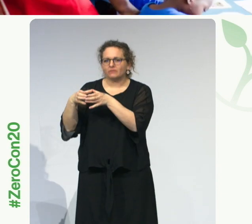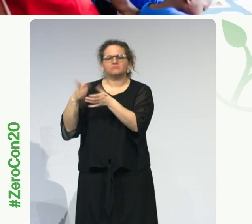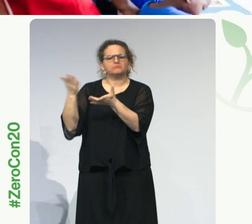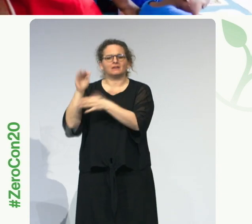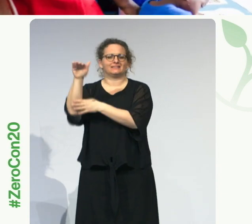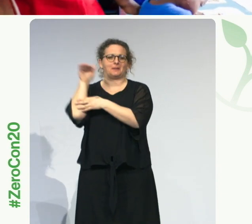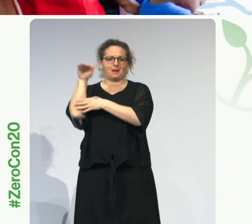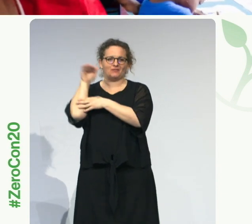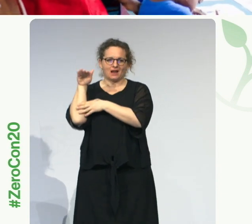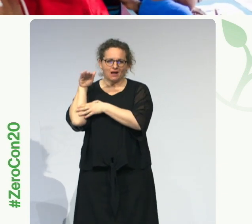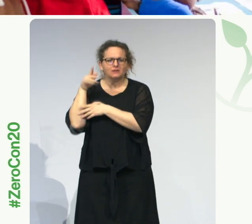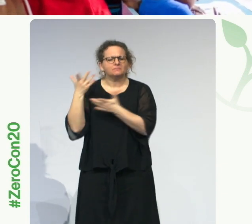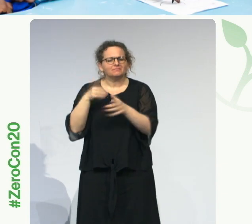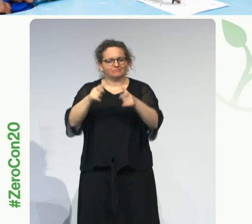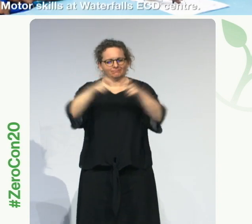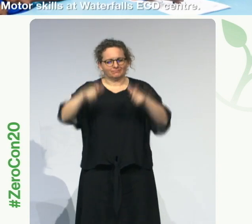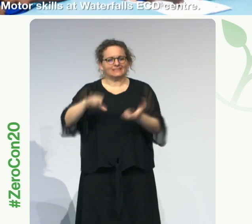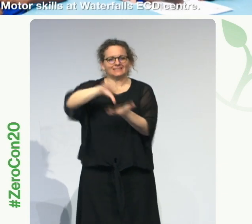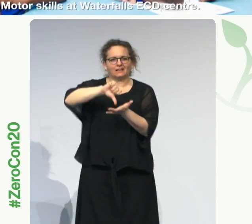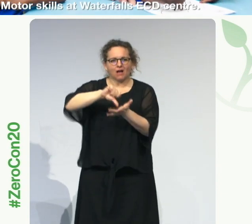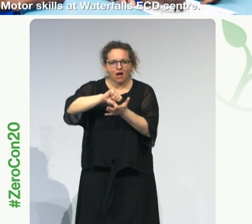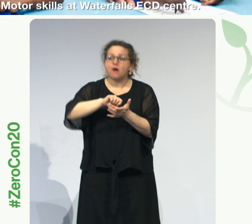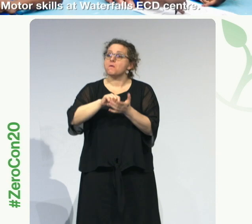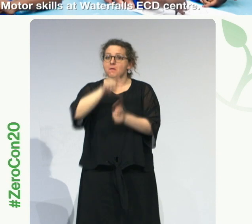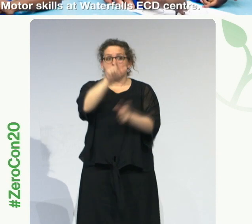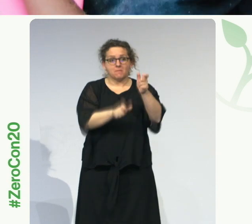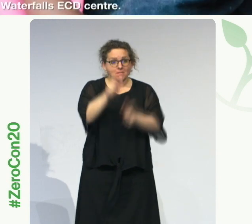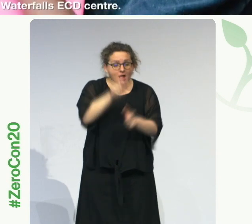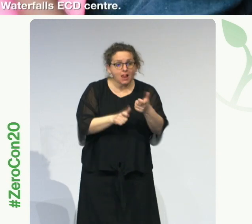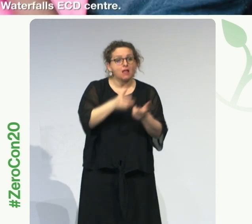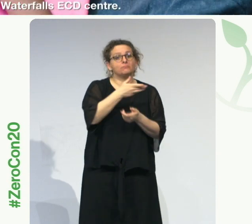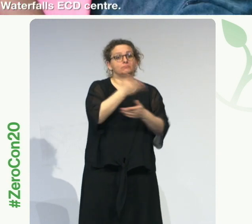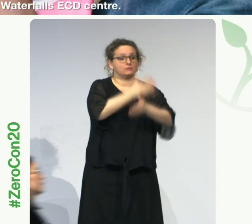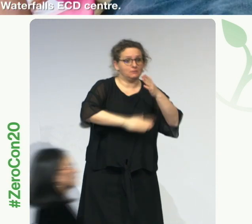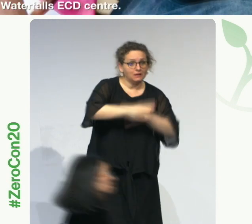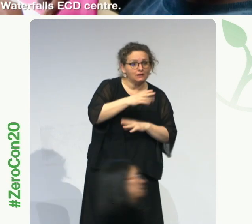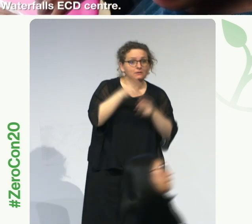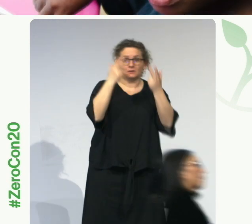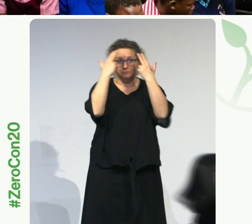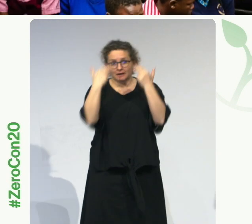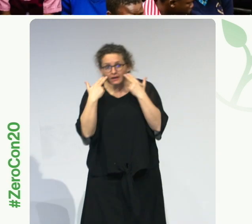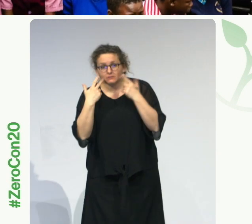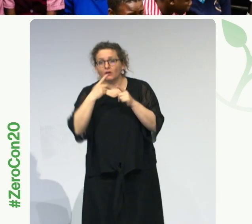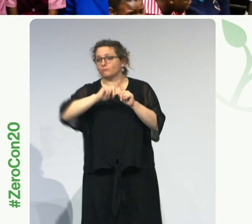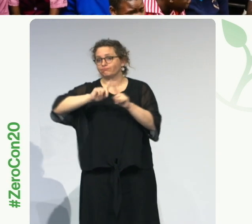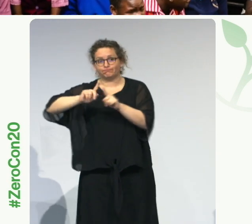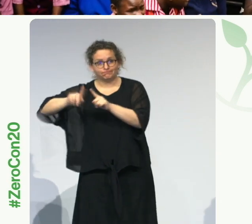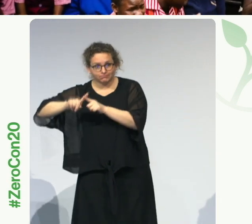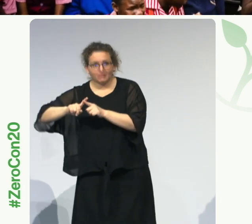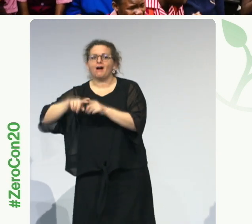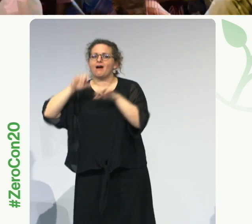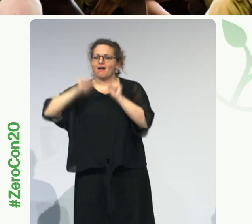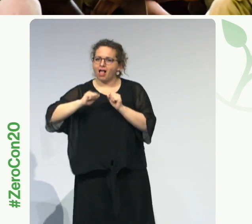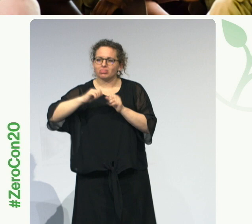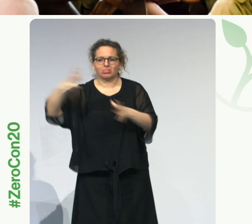centers to teach children with physical, visual, and hearing disabilities together with children without disabilities from